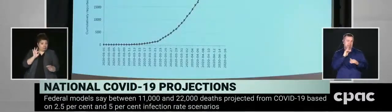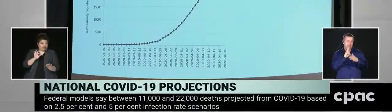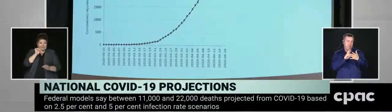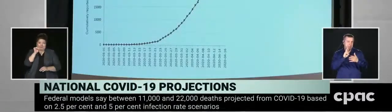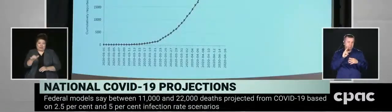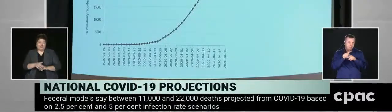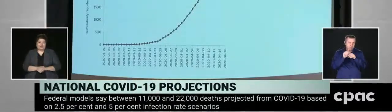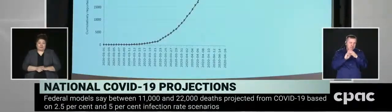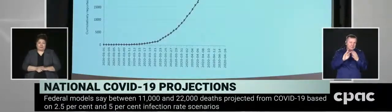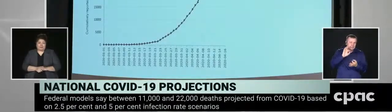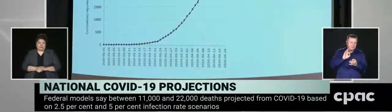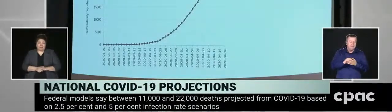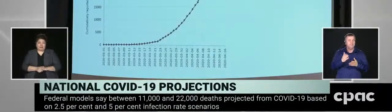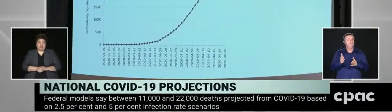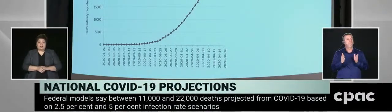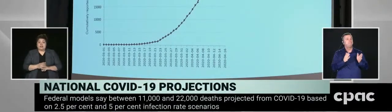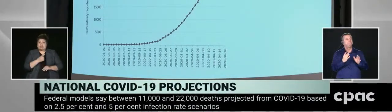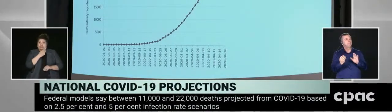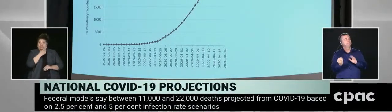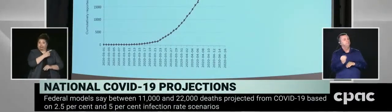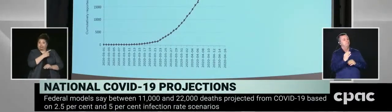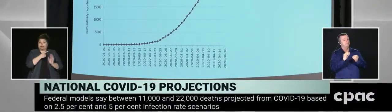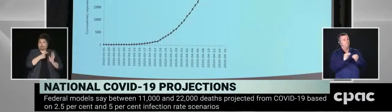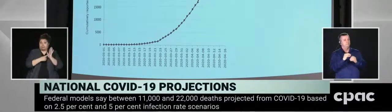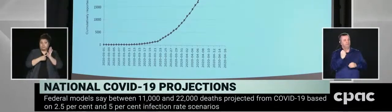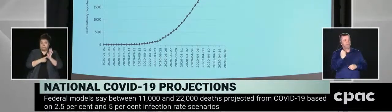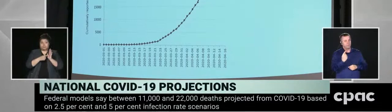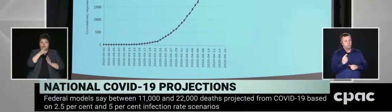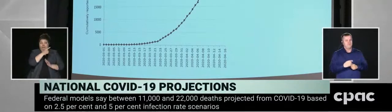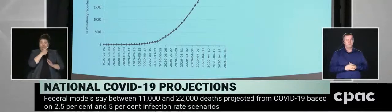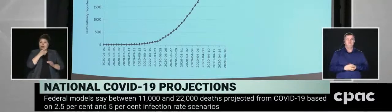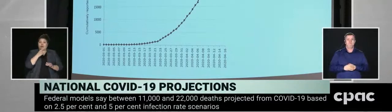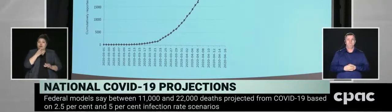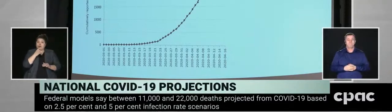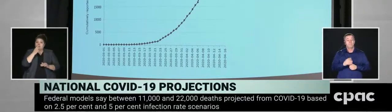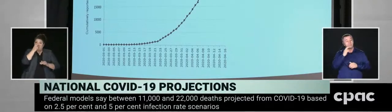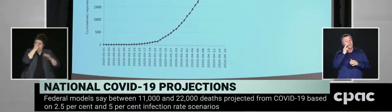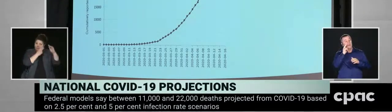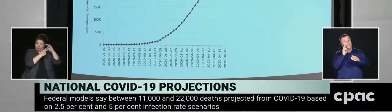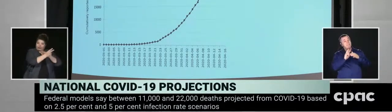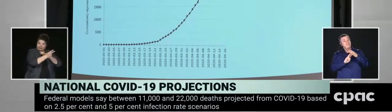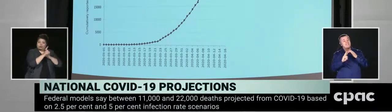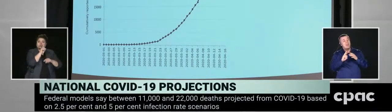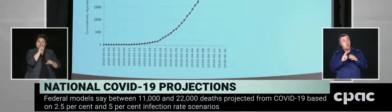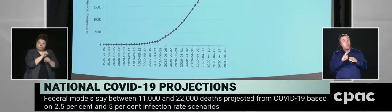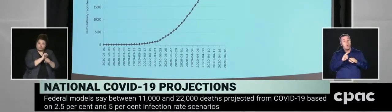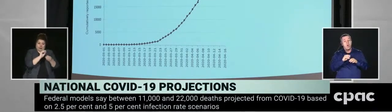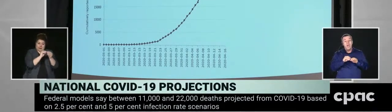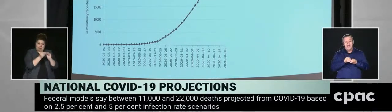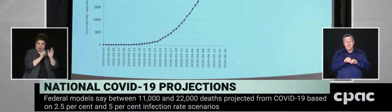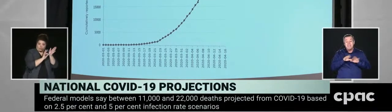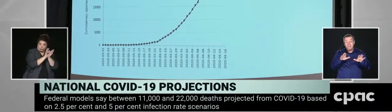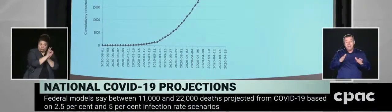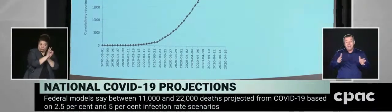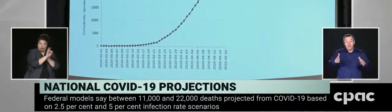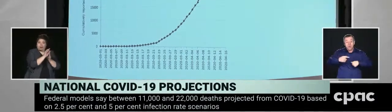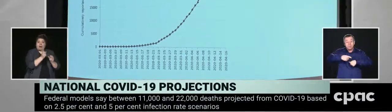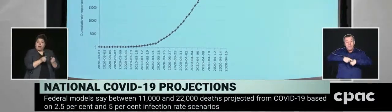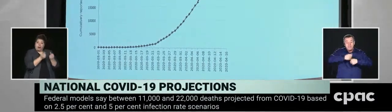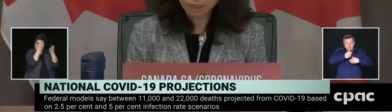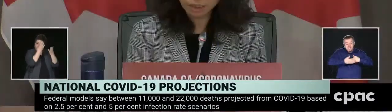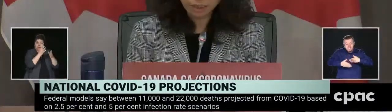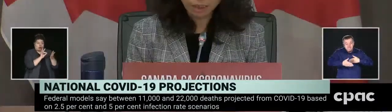So this is our forecasting model to look at the short-term epidemic trajectory. This slide illustrates three